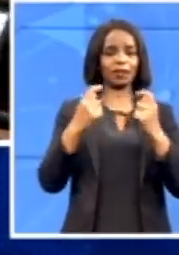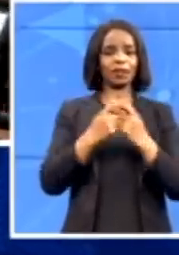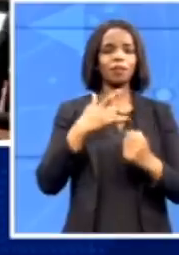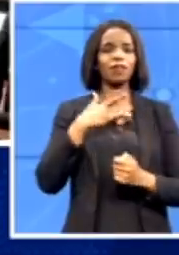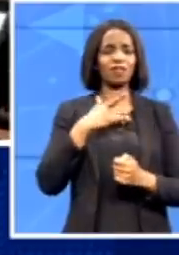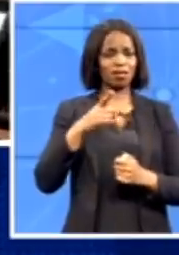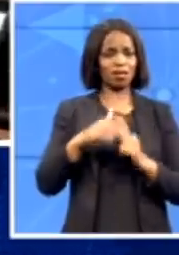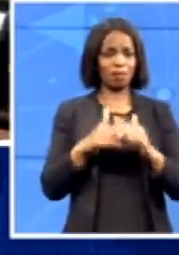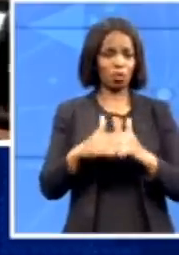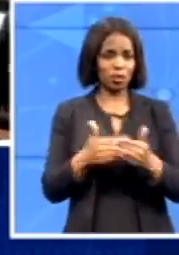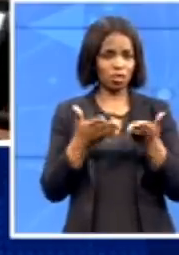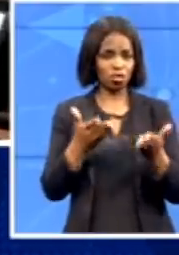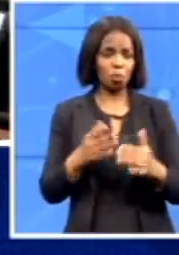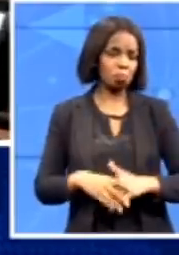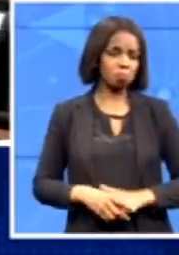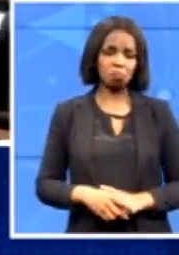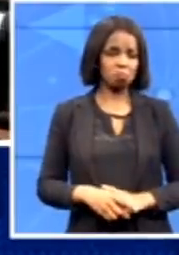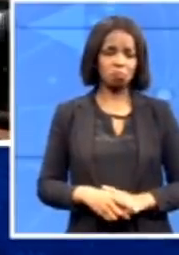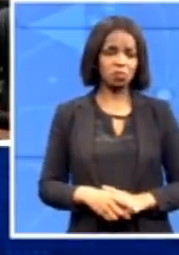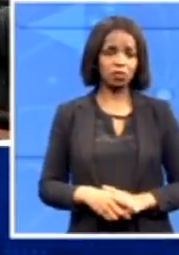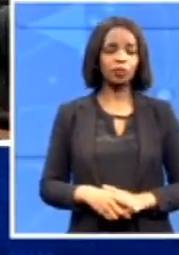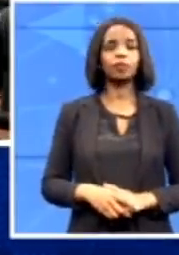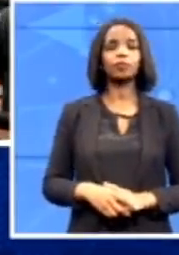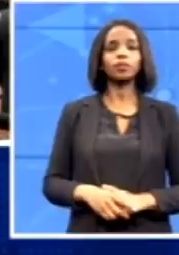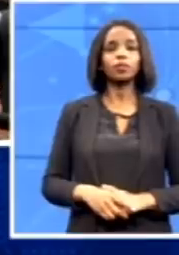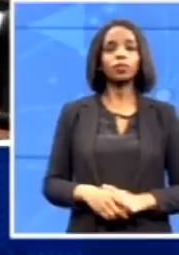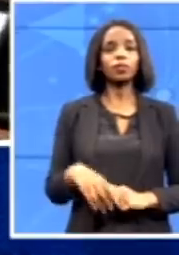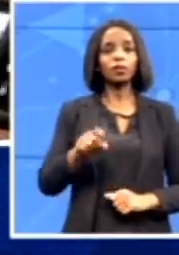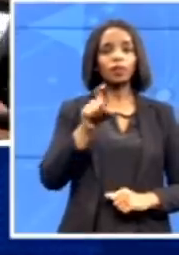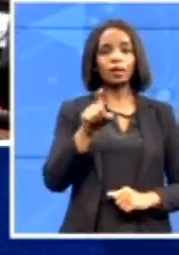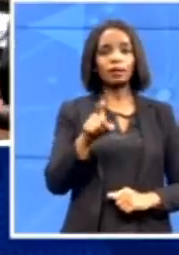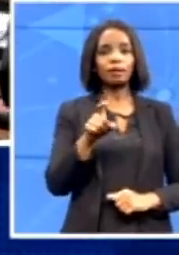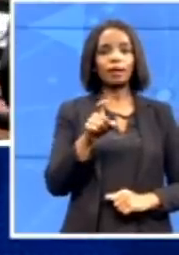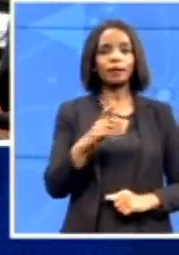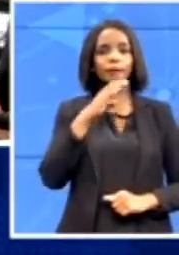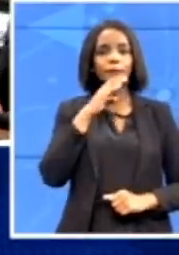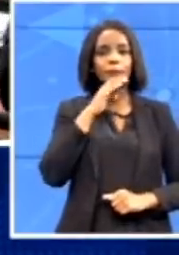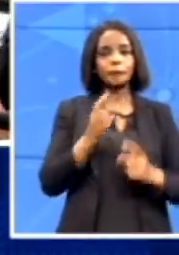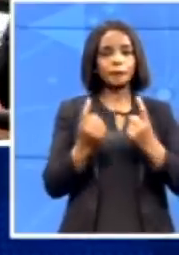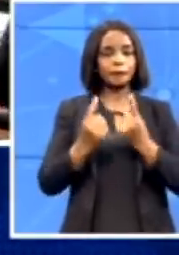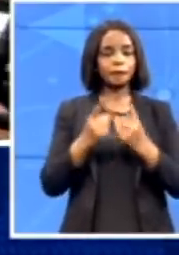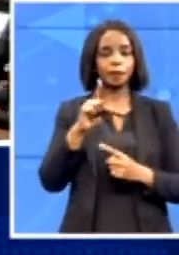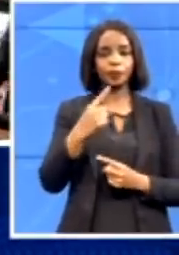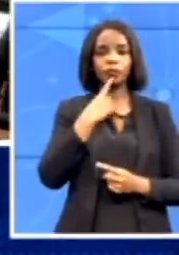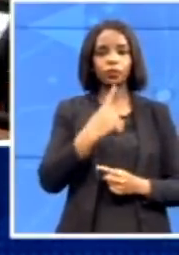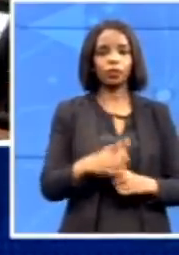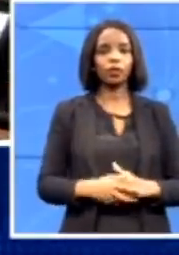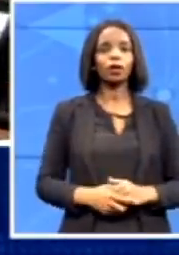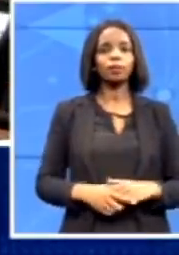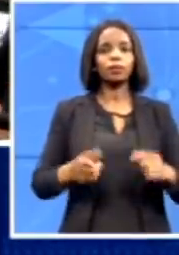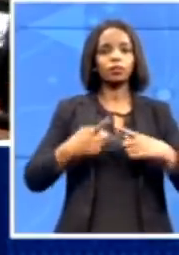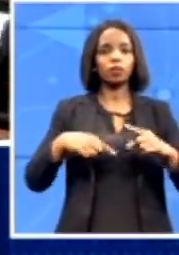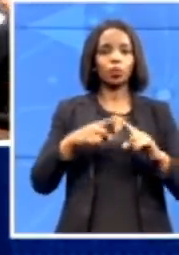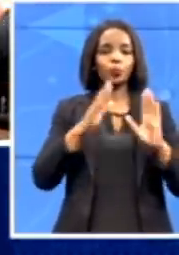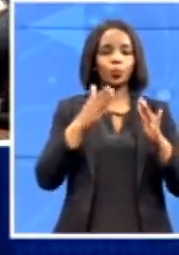ways of providing evidence within a court setting. It's either you say, we are going to put you in the witness box, you'll be able to provide viva